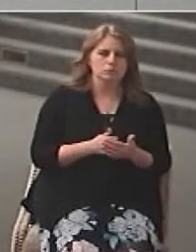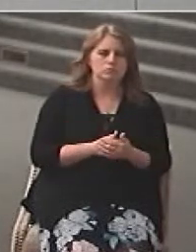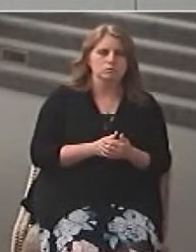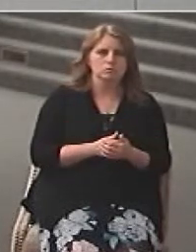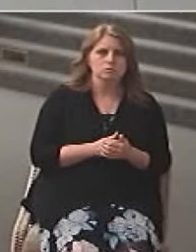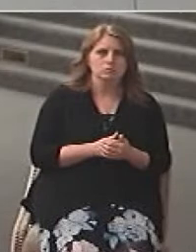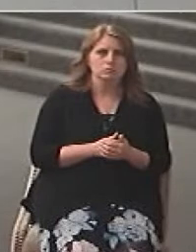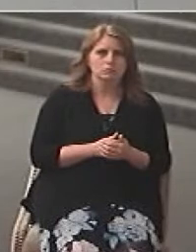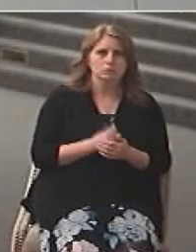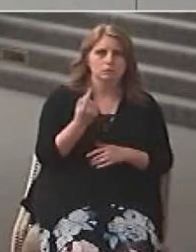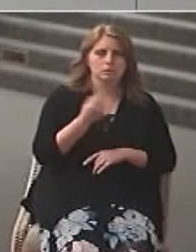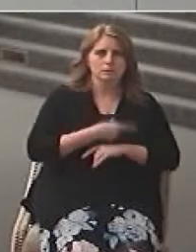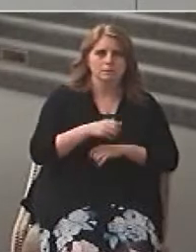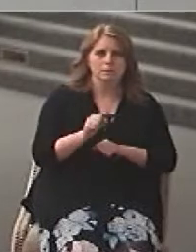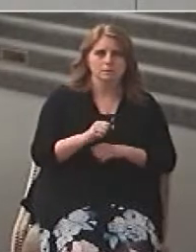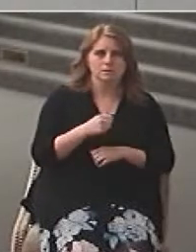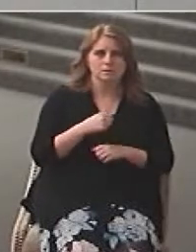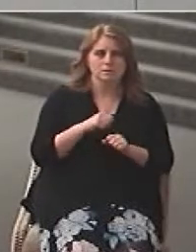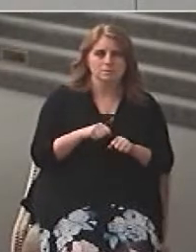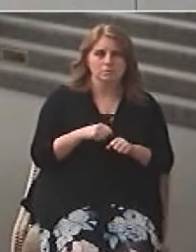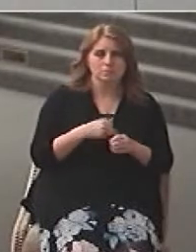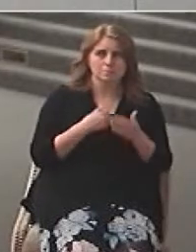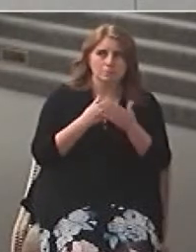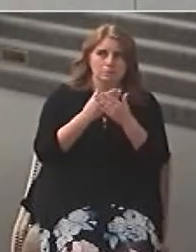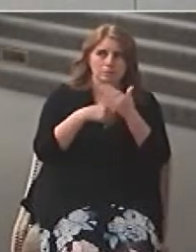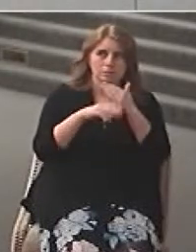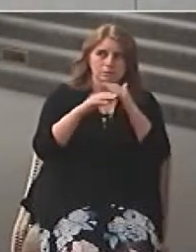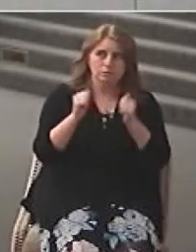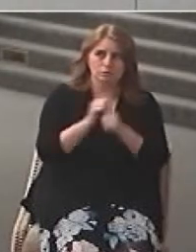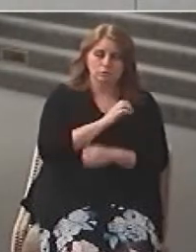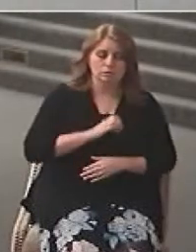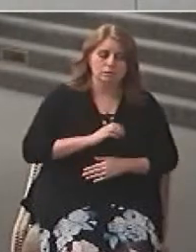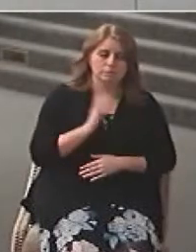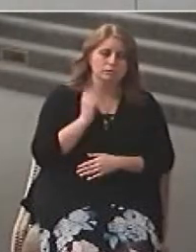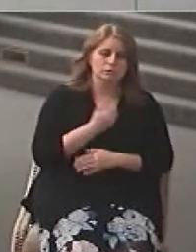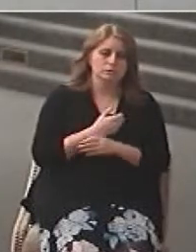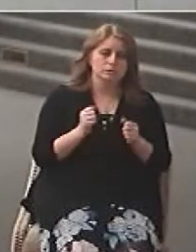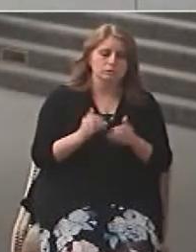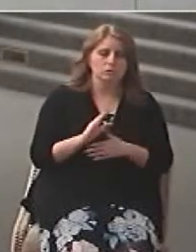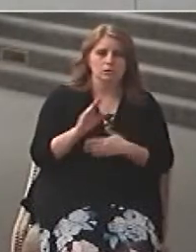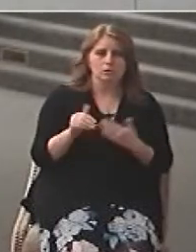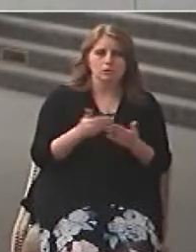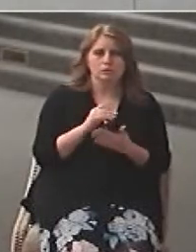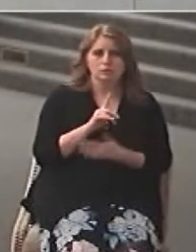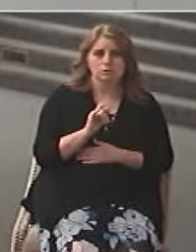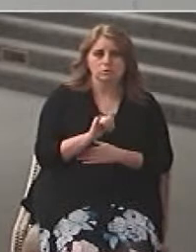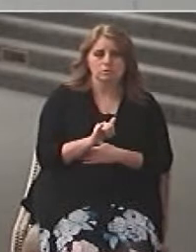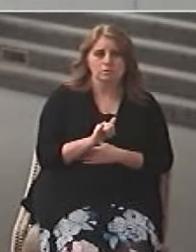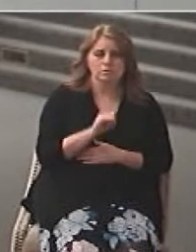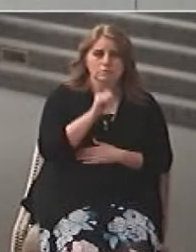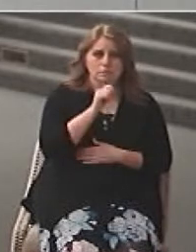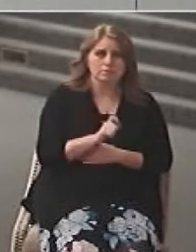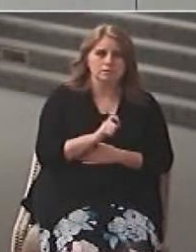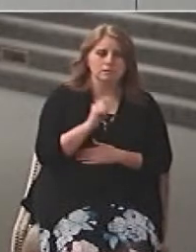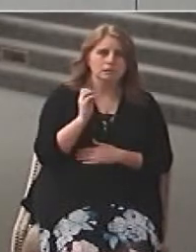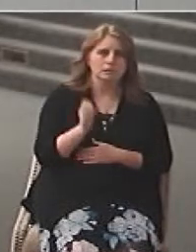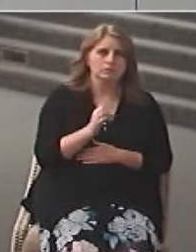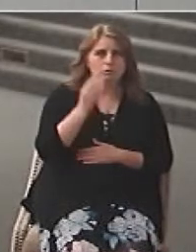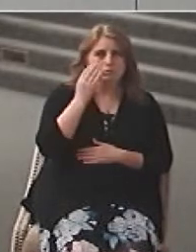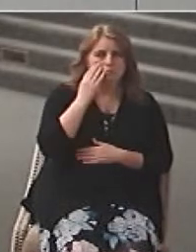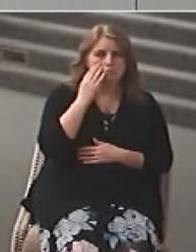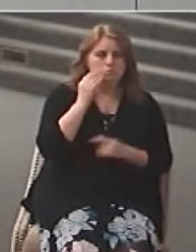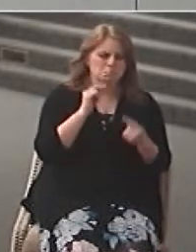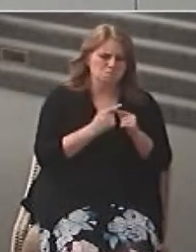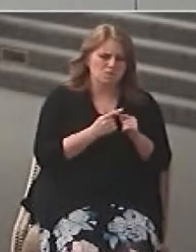one day they might be able to be in heaven with Christ our Savior for all of eternity and not have to ever know the pain and the torture of